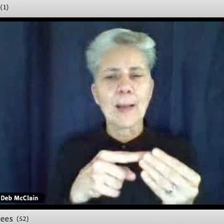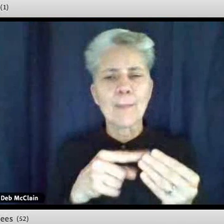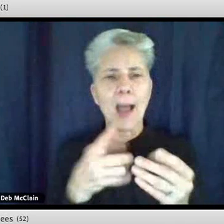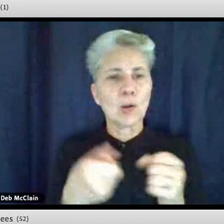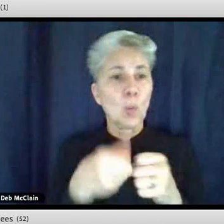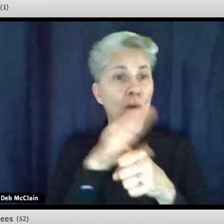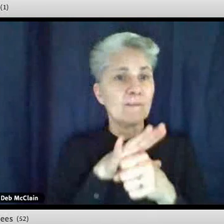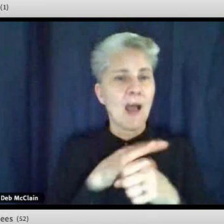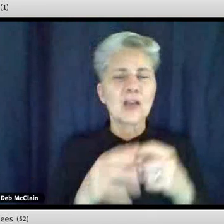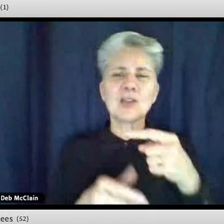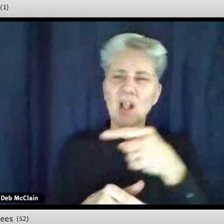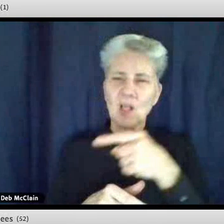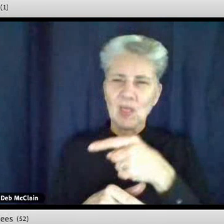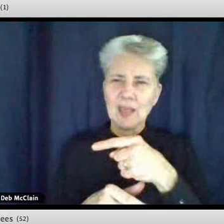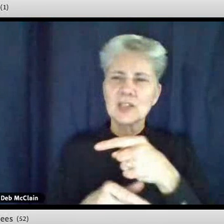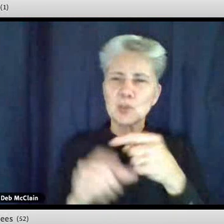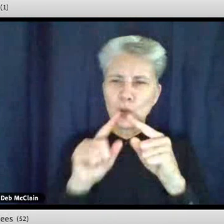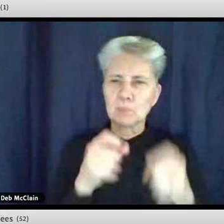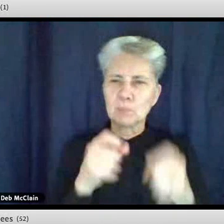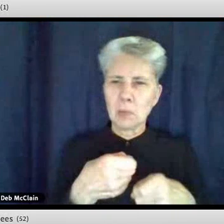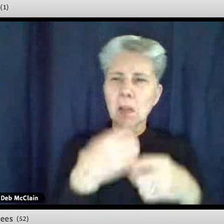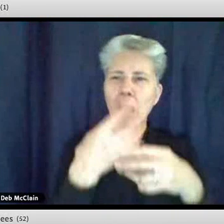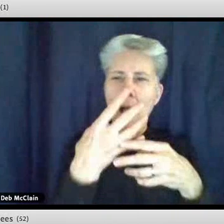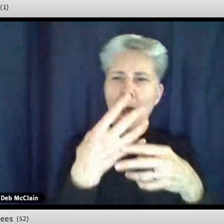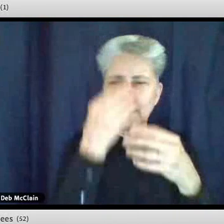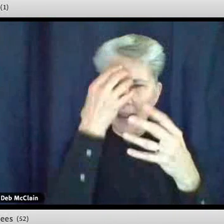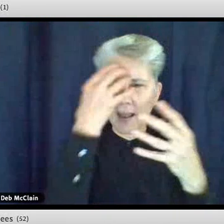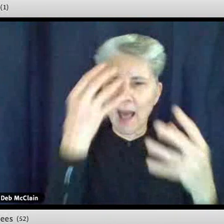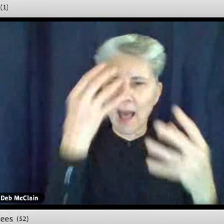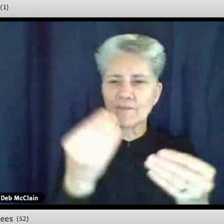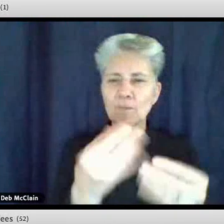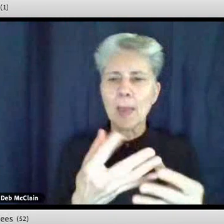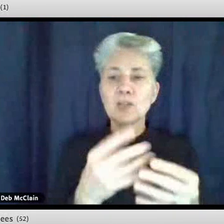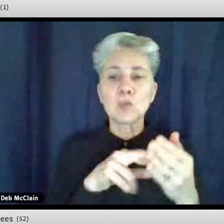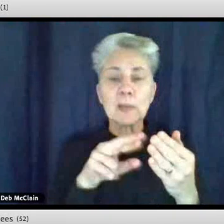you need to present a guide on coronavirus,